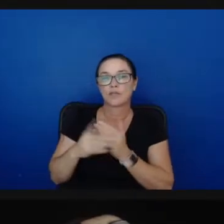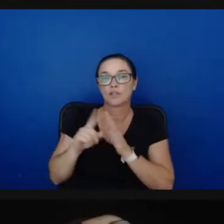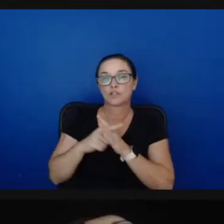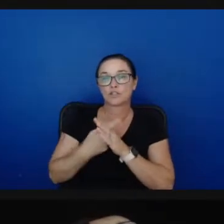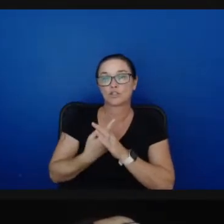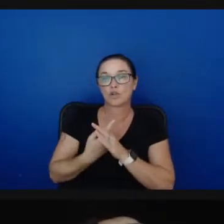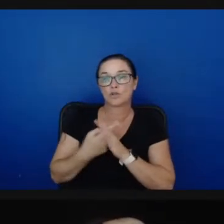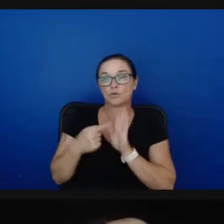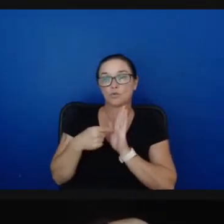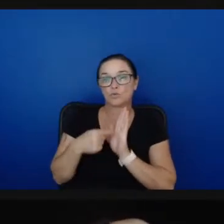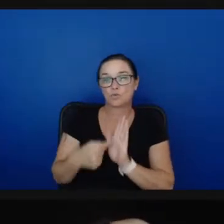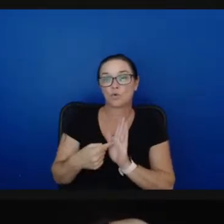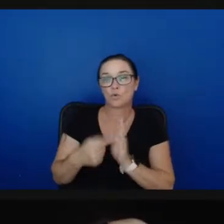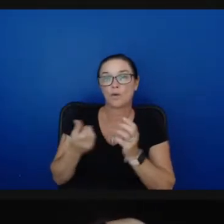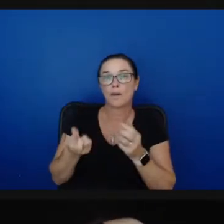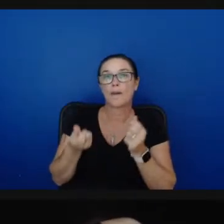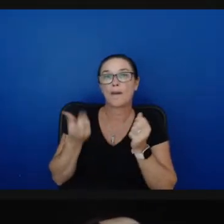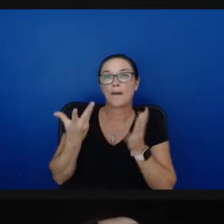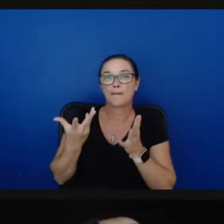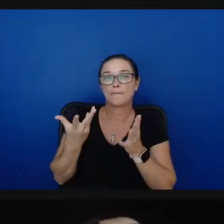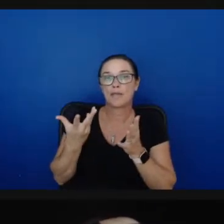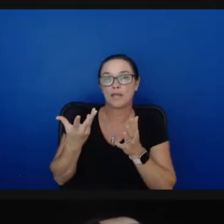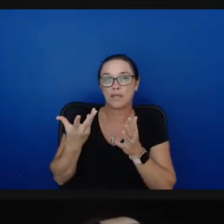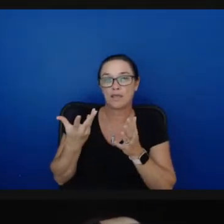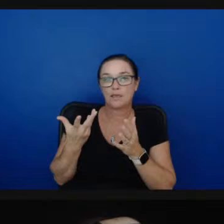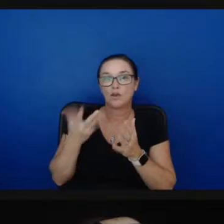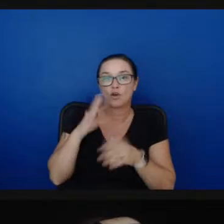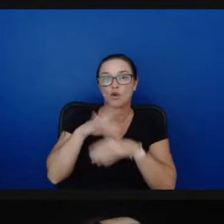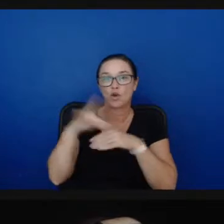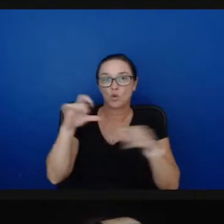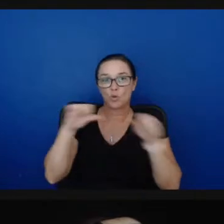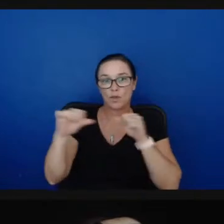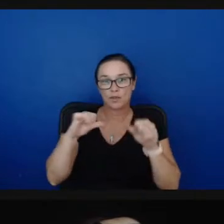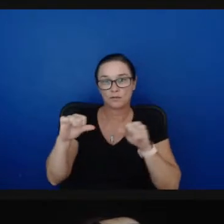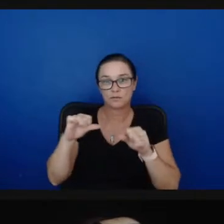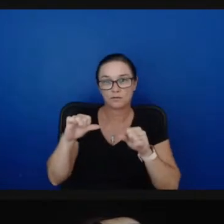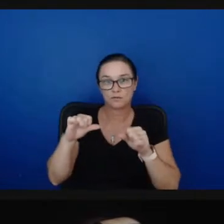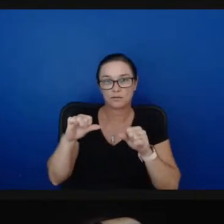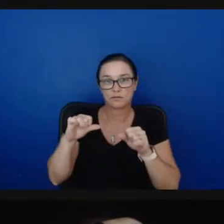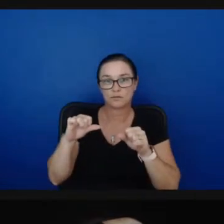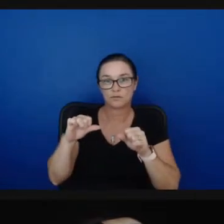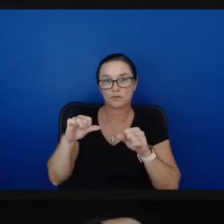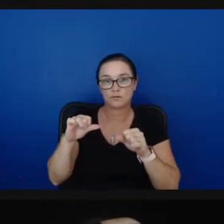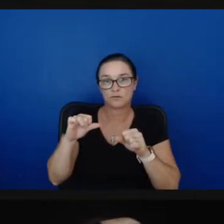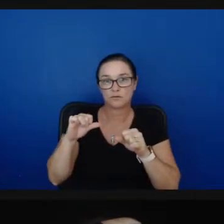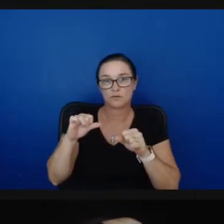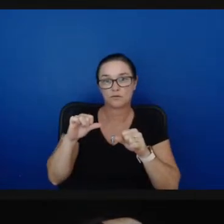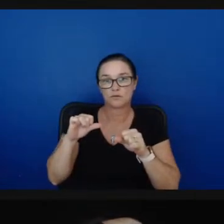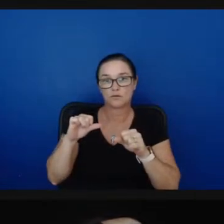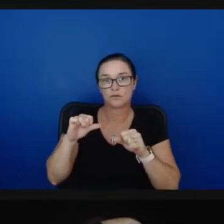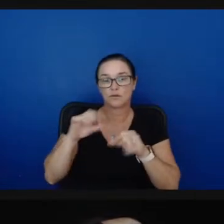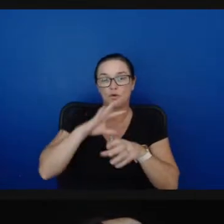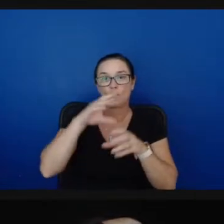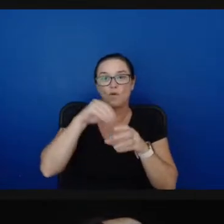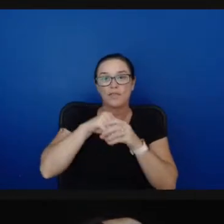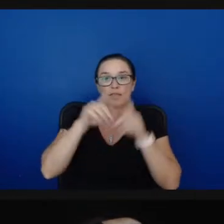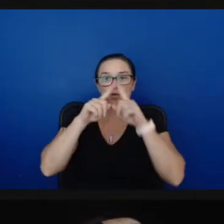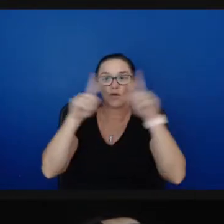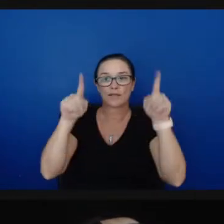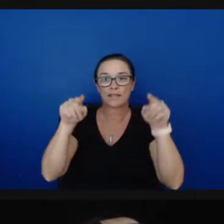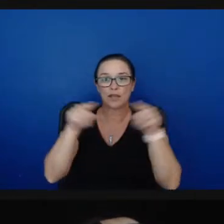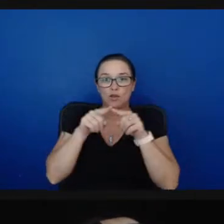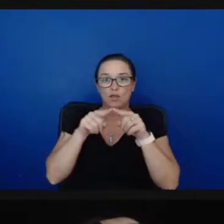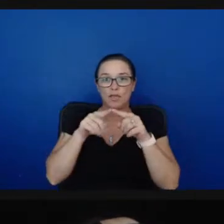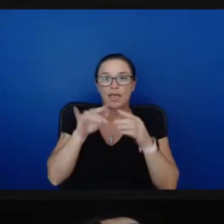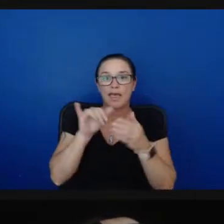the earthquake count. So this is how many counts of earthquakes in that rectangle I drew, and this is the last 6